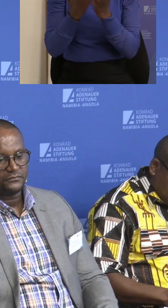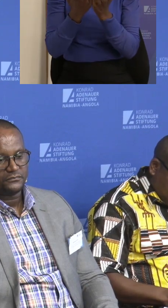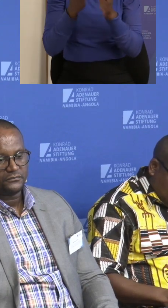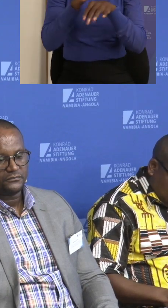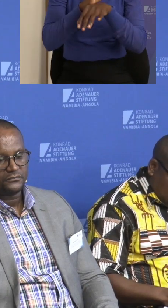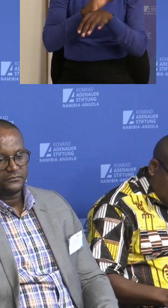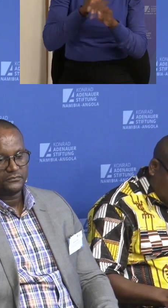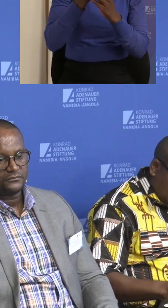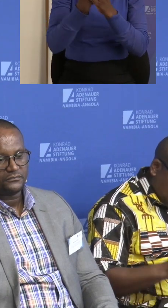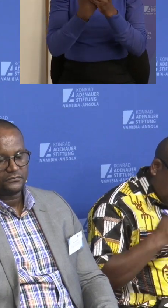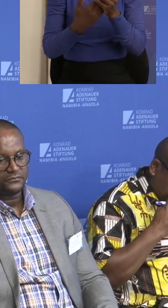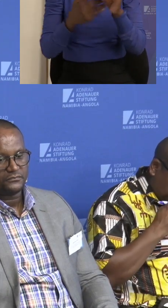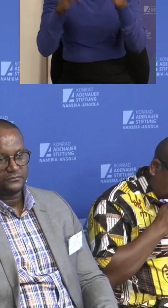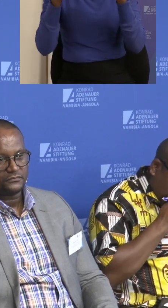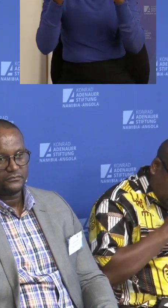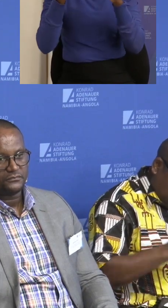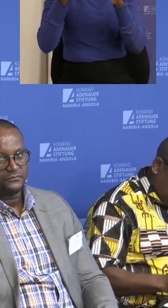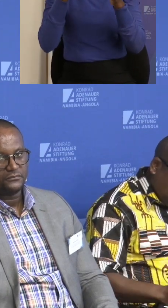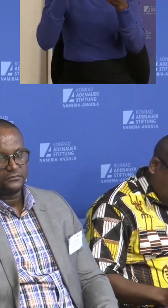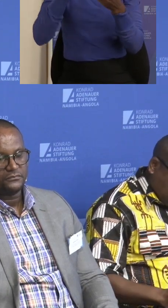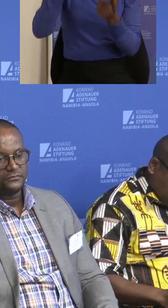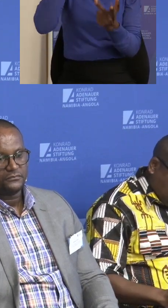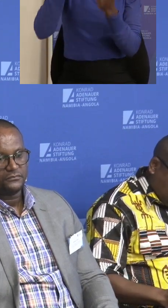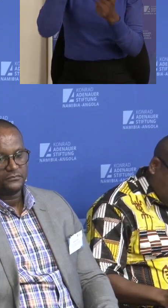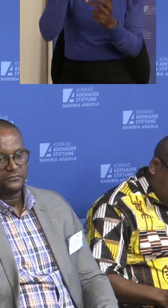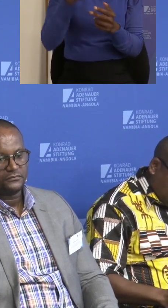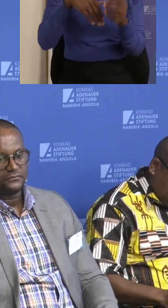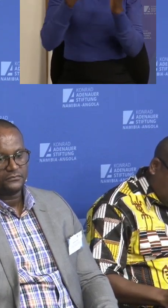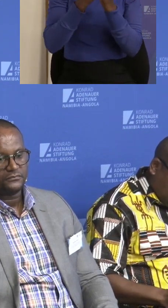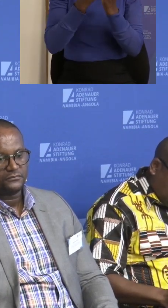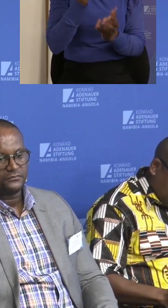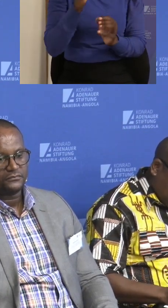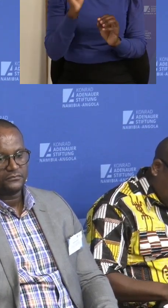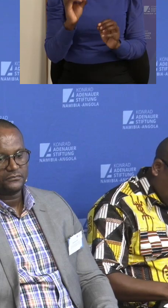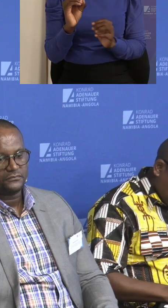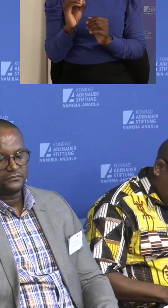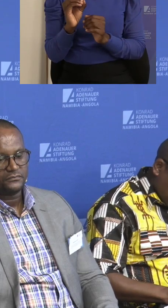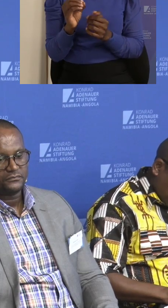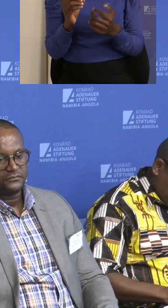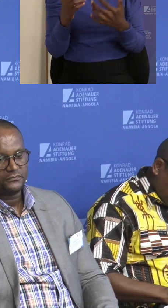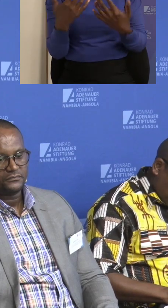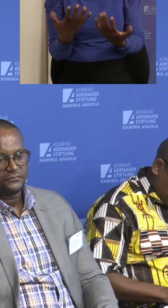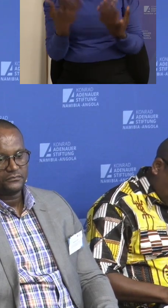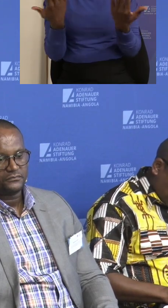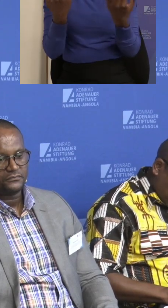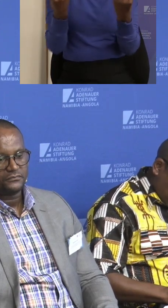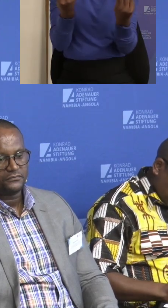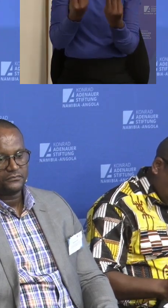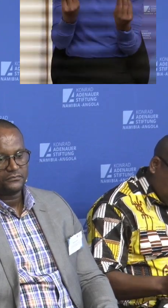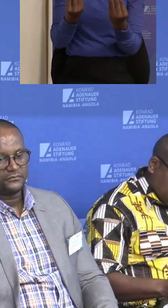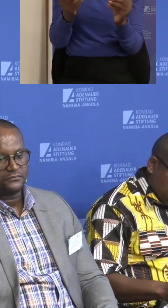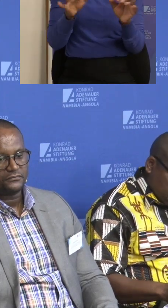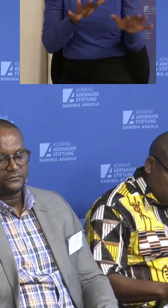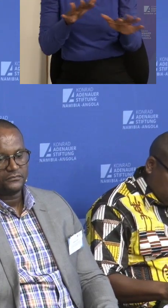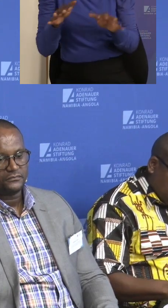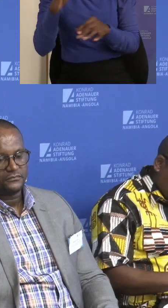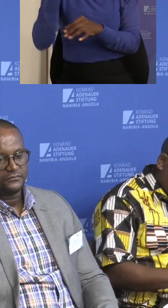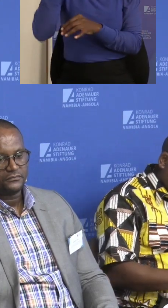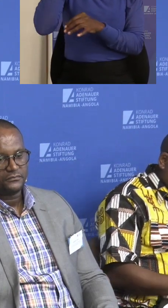bad condition. Learners go hungry to school, or they have to struggle to